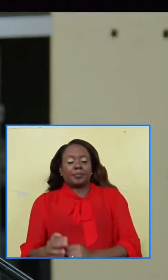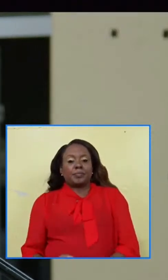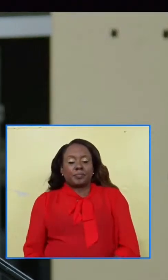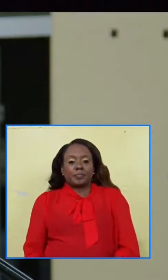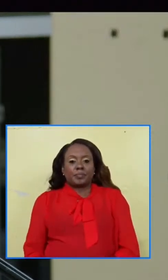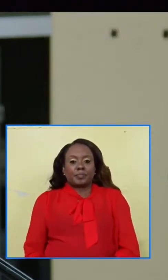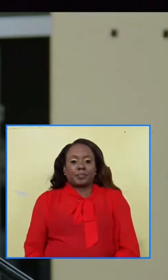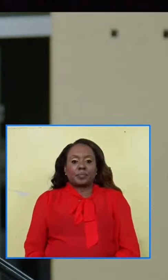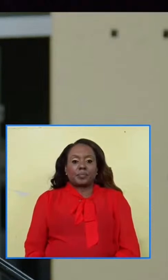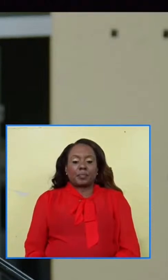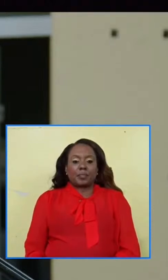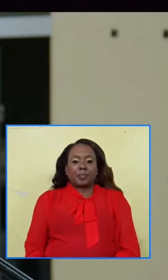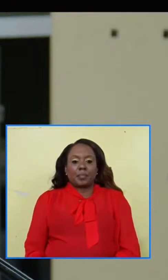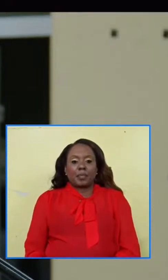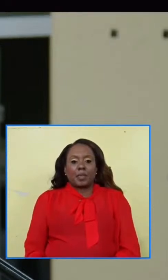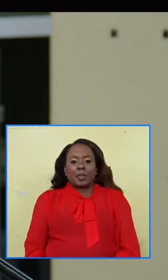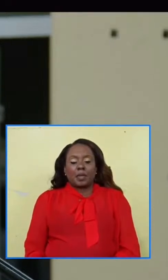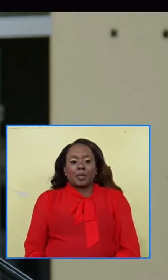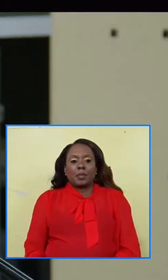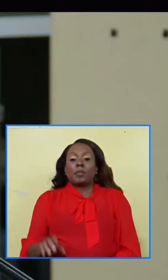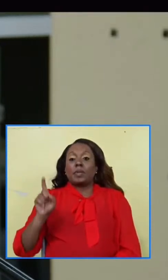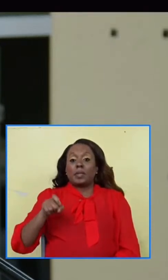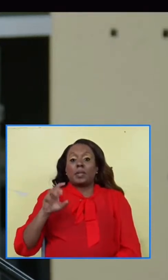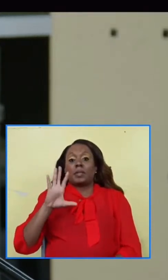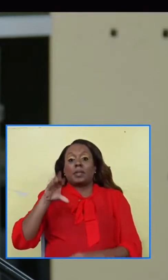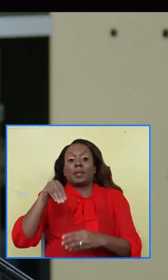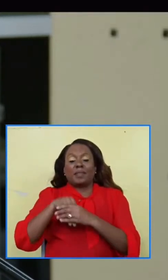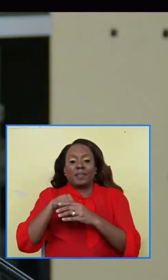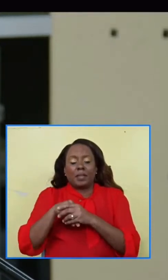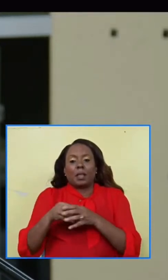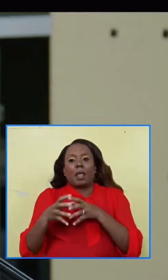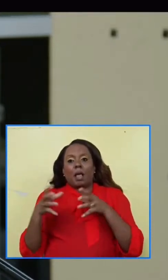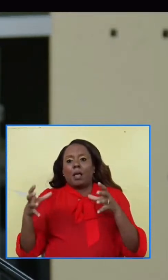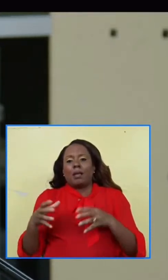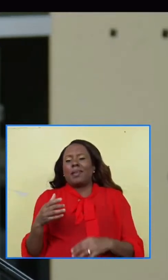invest heavily, and I don't want to hear this 30%.